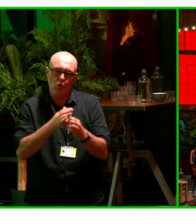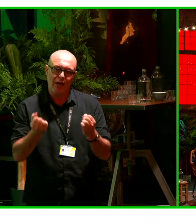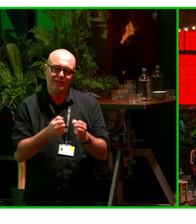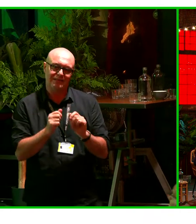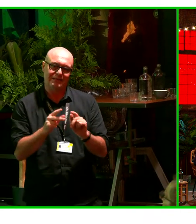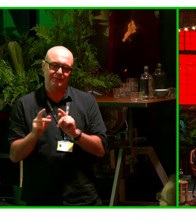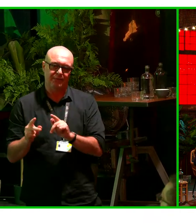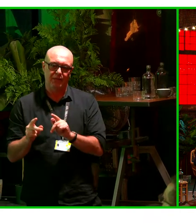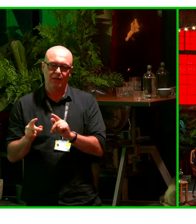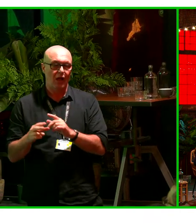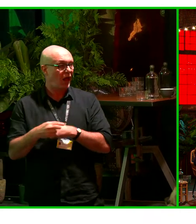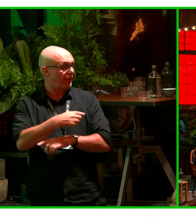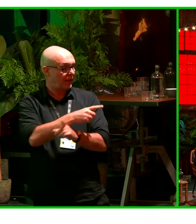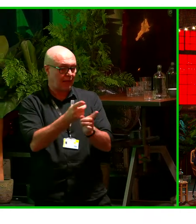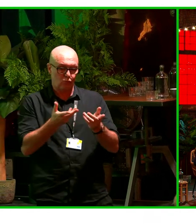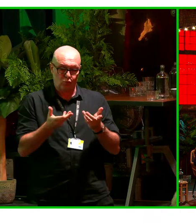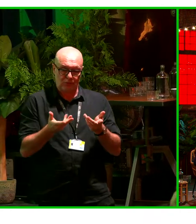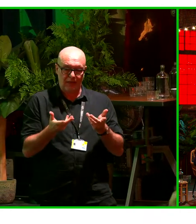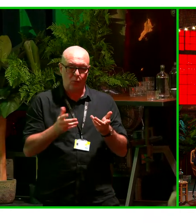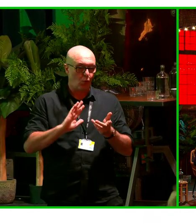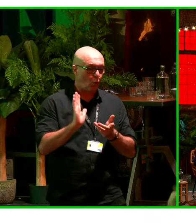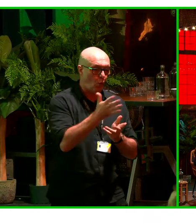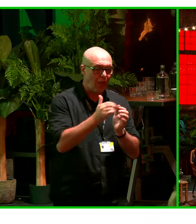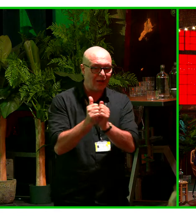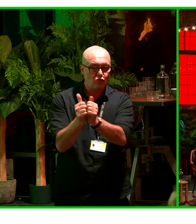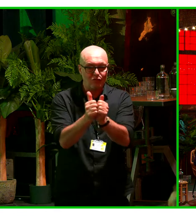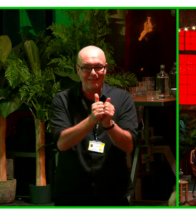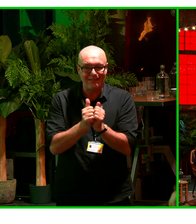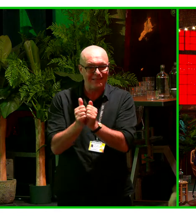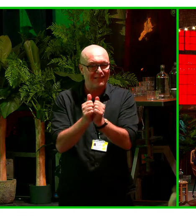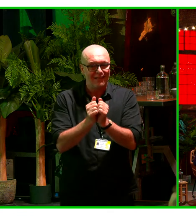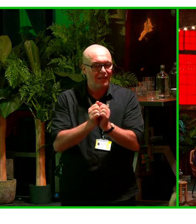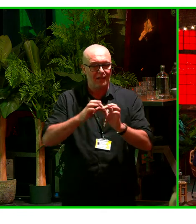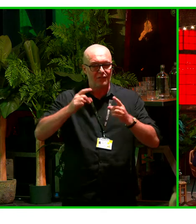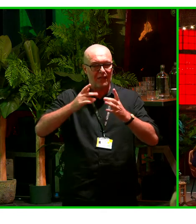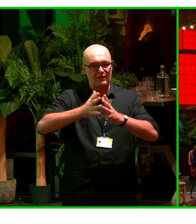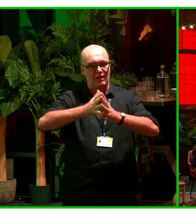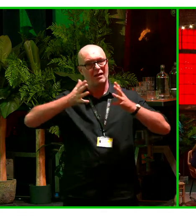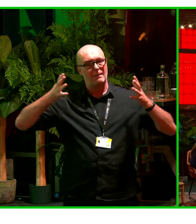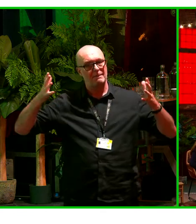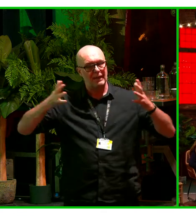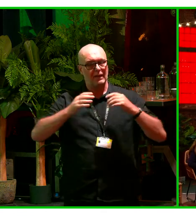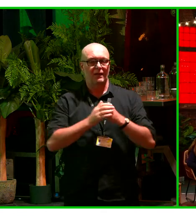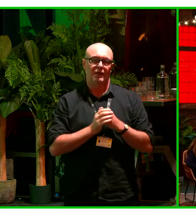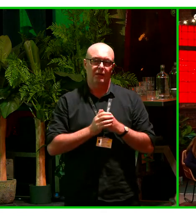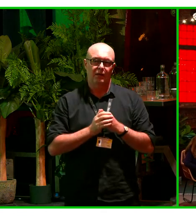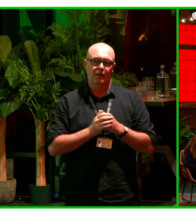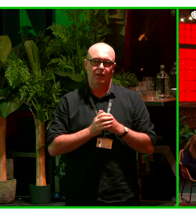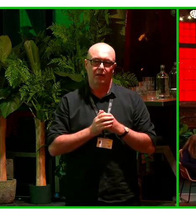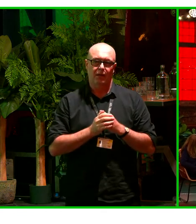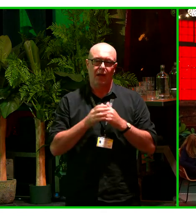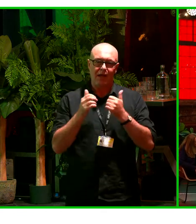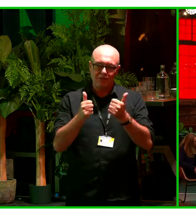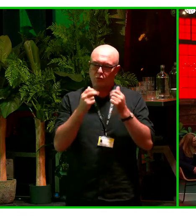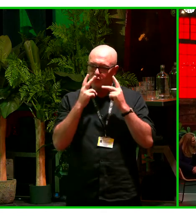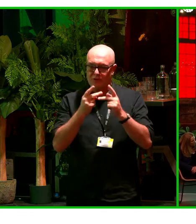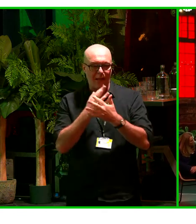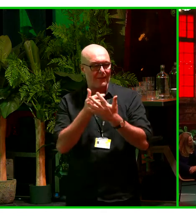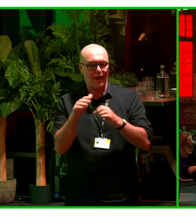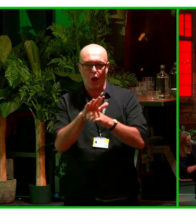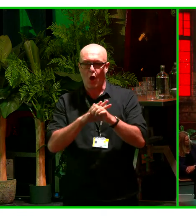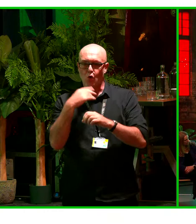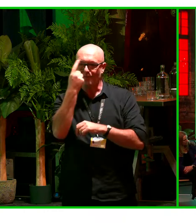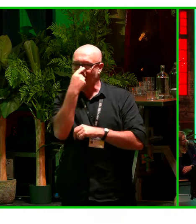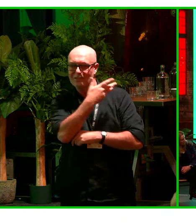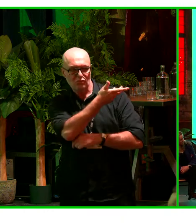think in the room today we are all in agreement about the scale of the challenge in front of us, and it's really good to see how many local places across the